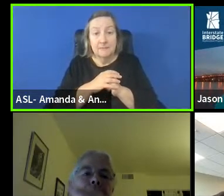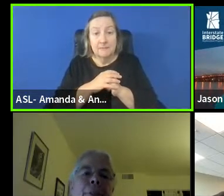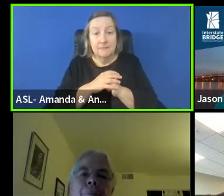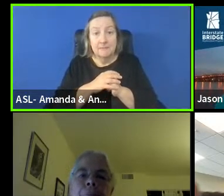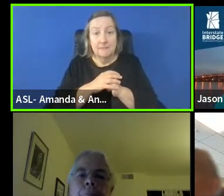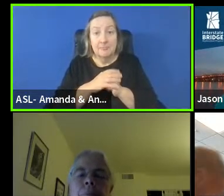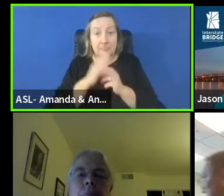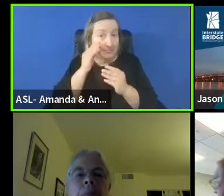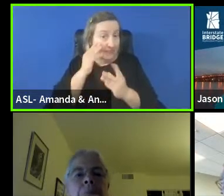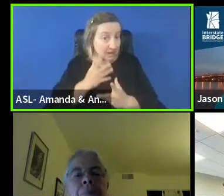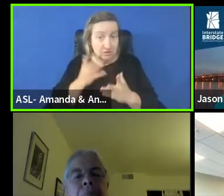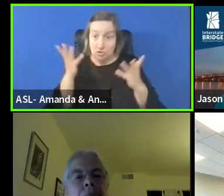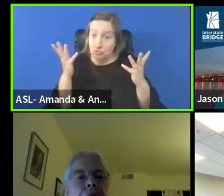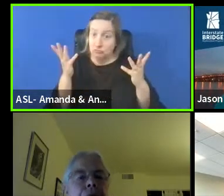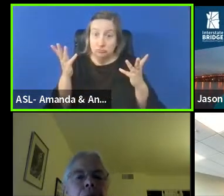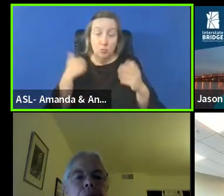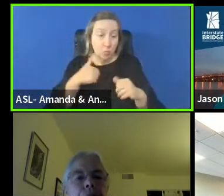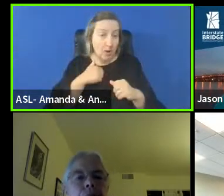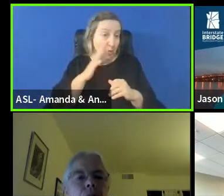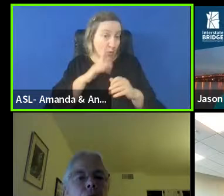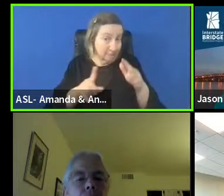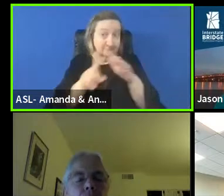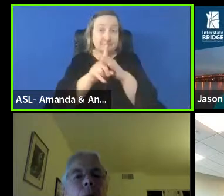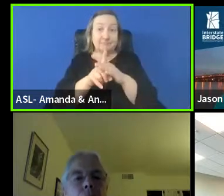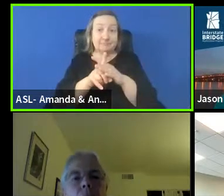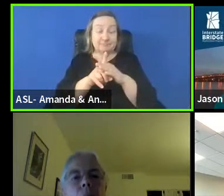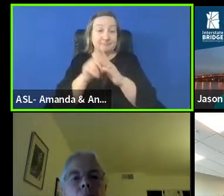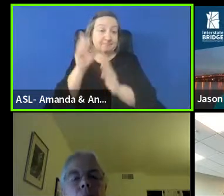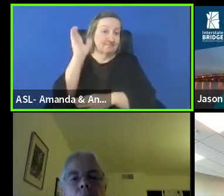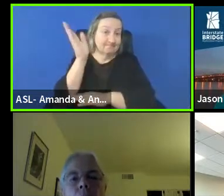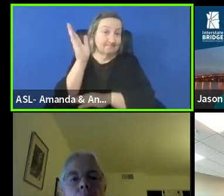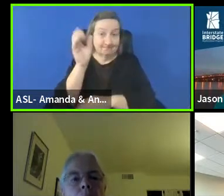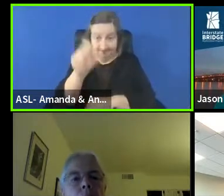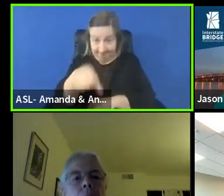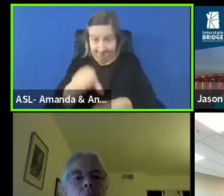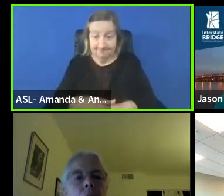let us know and we will be there. So